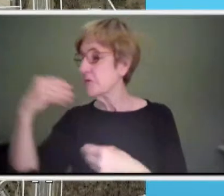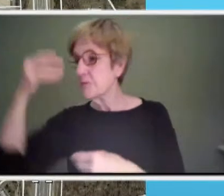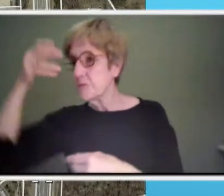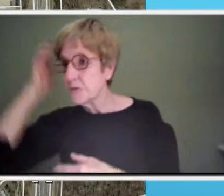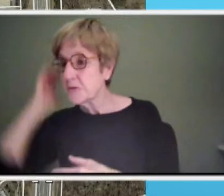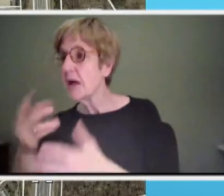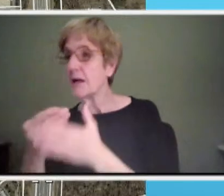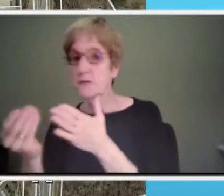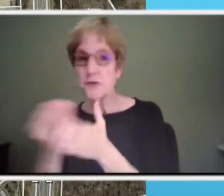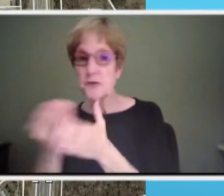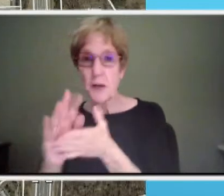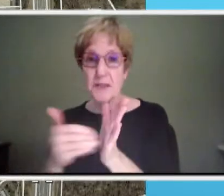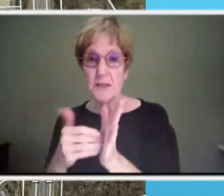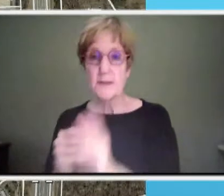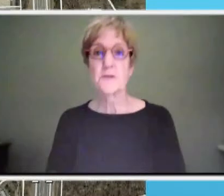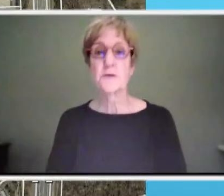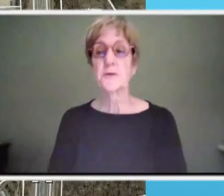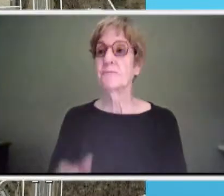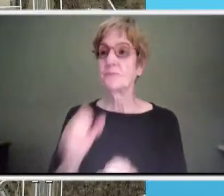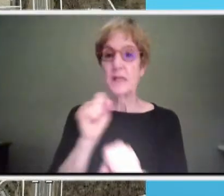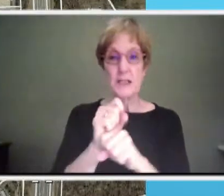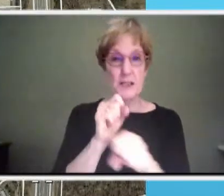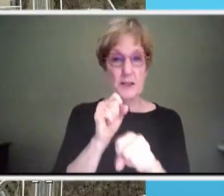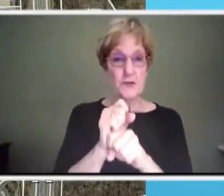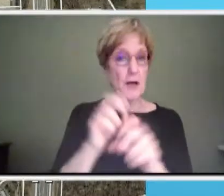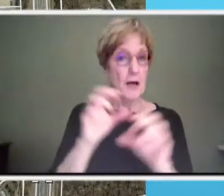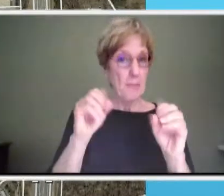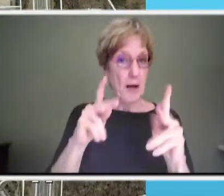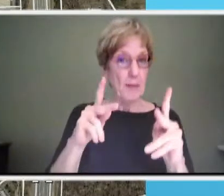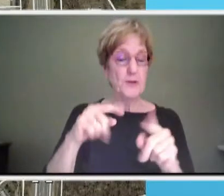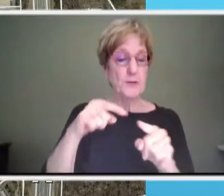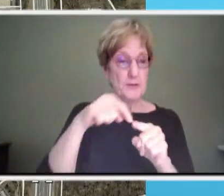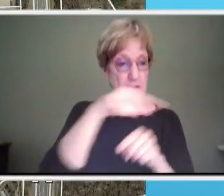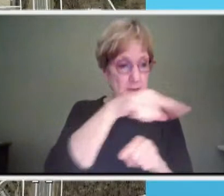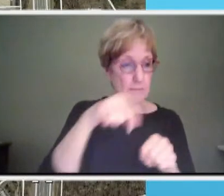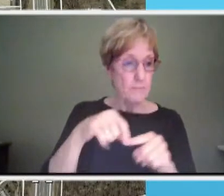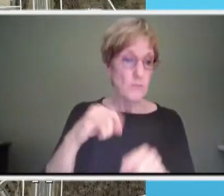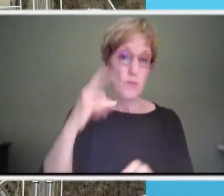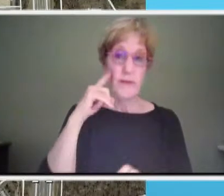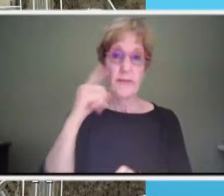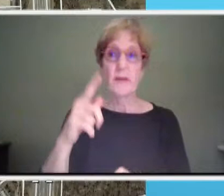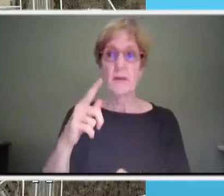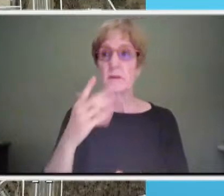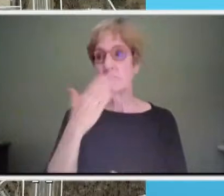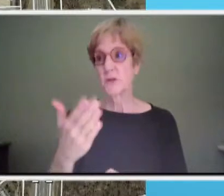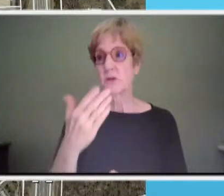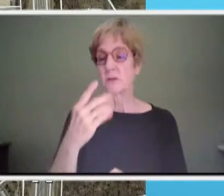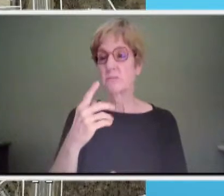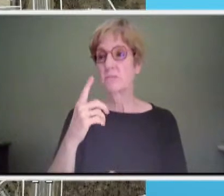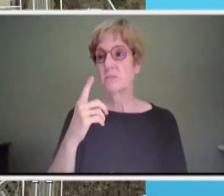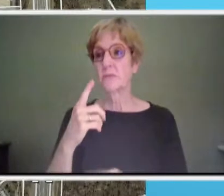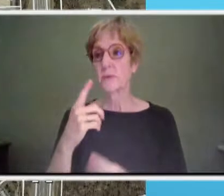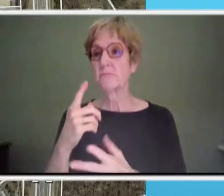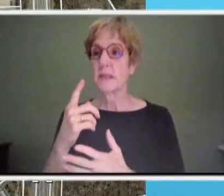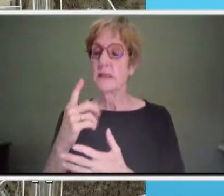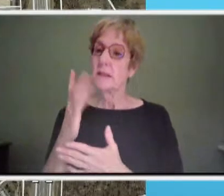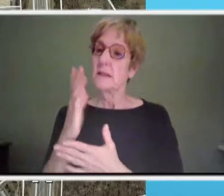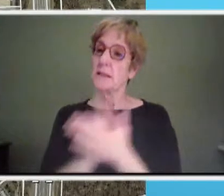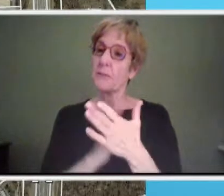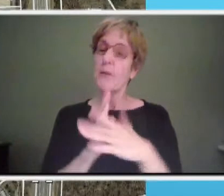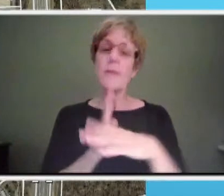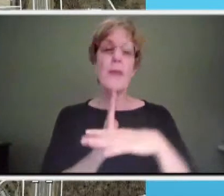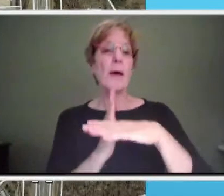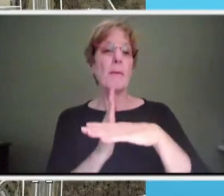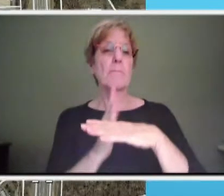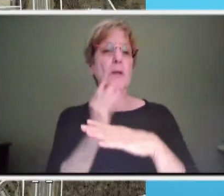here, good employment opportunities, and really we think a good place for some of this missing middle housing that we talk about